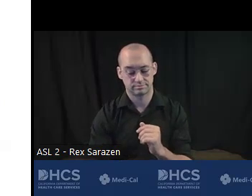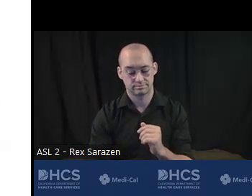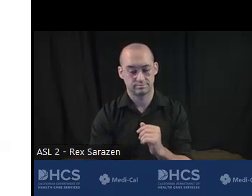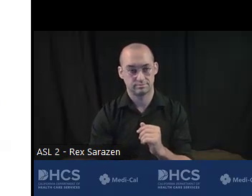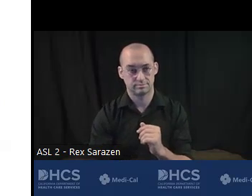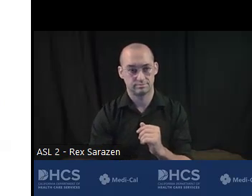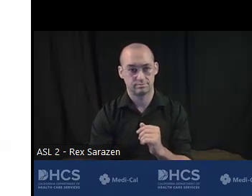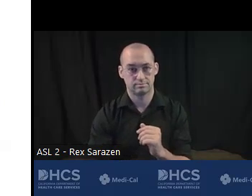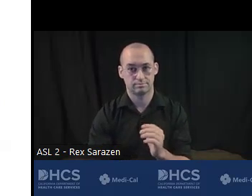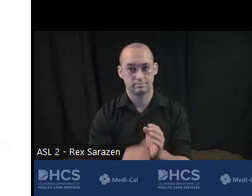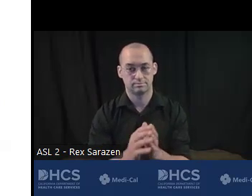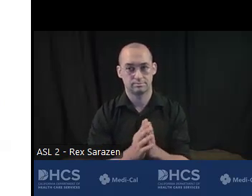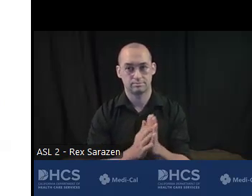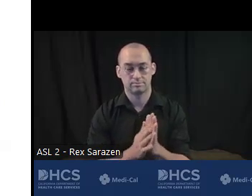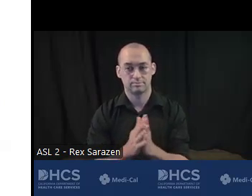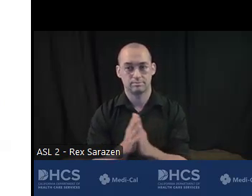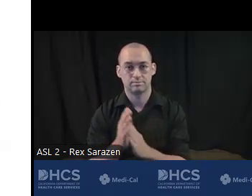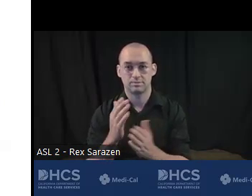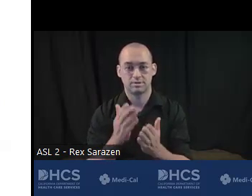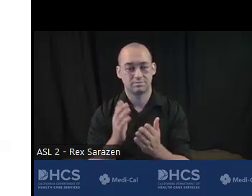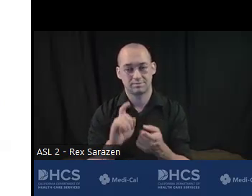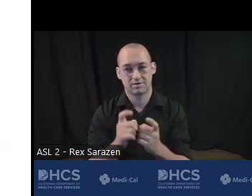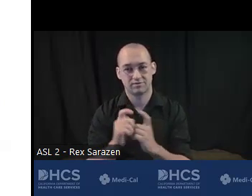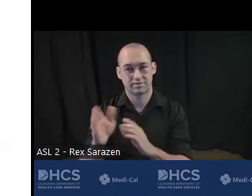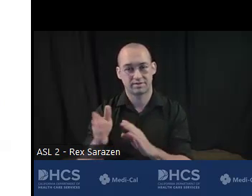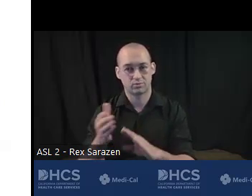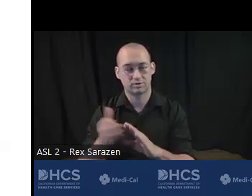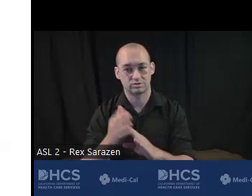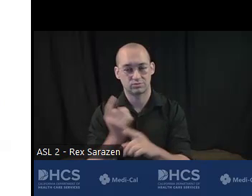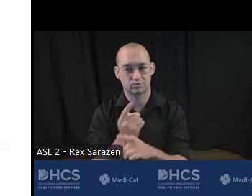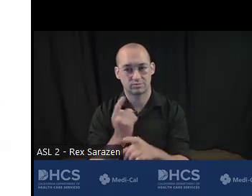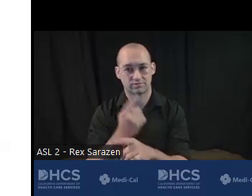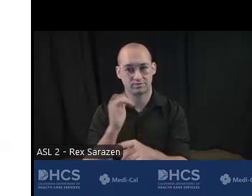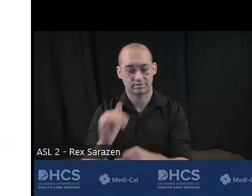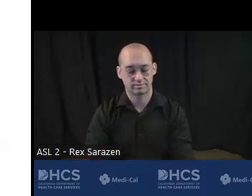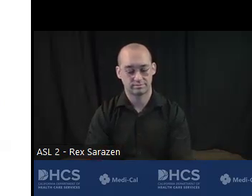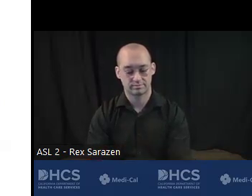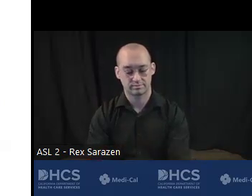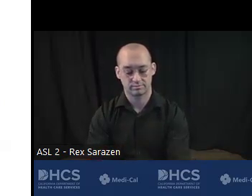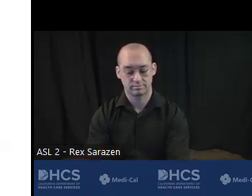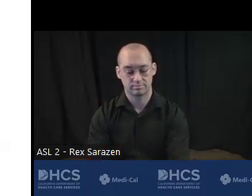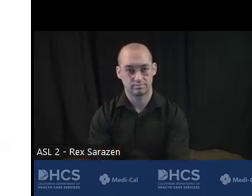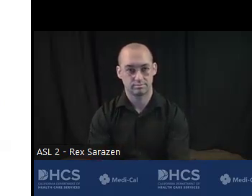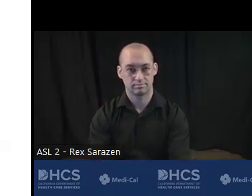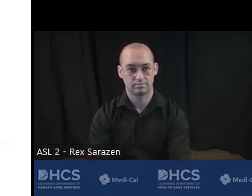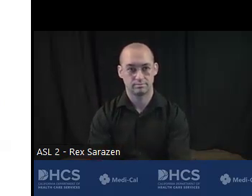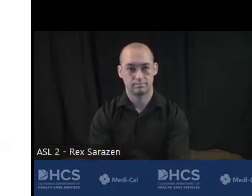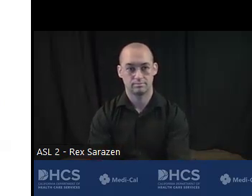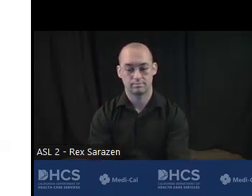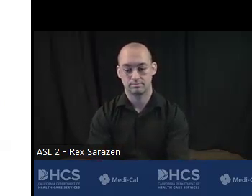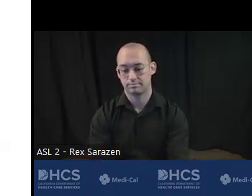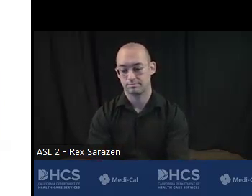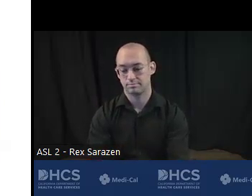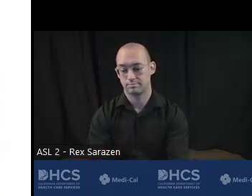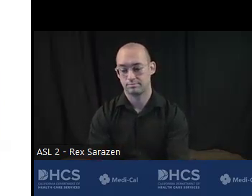modify their operations accordingly to adjust for that. We are considering two options for integrating the four